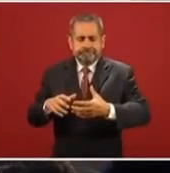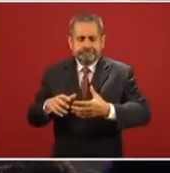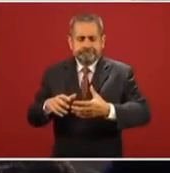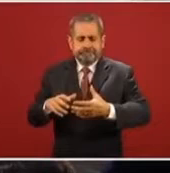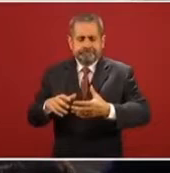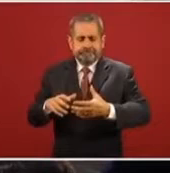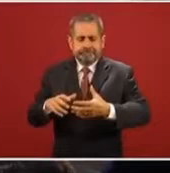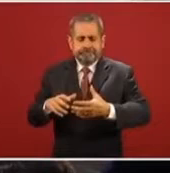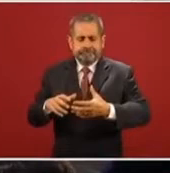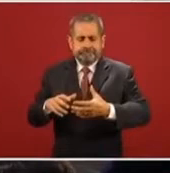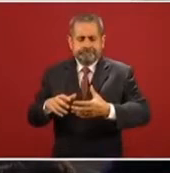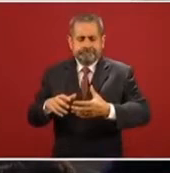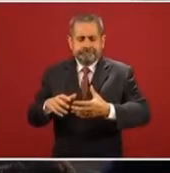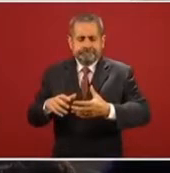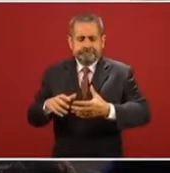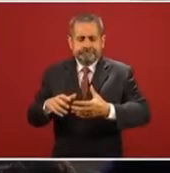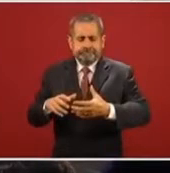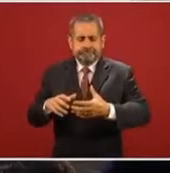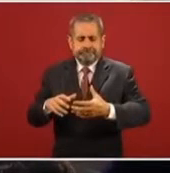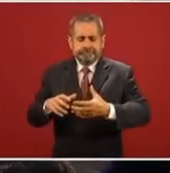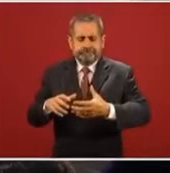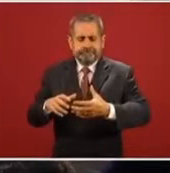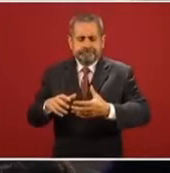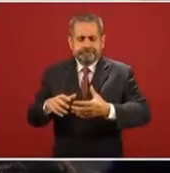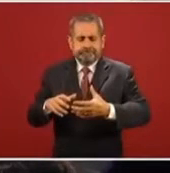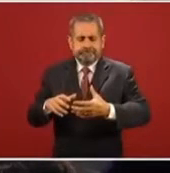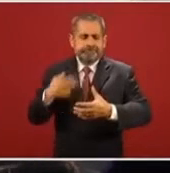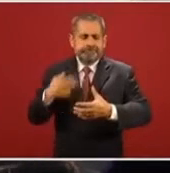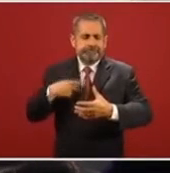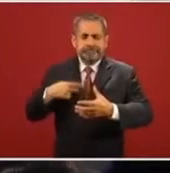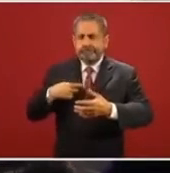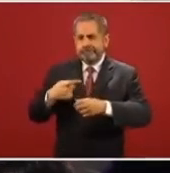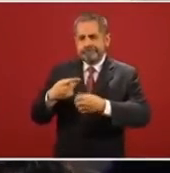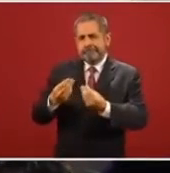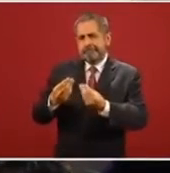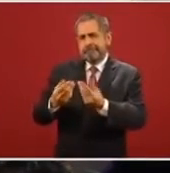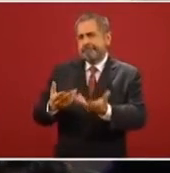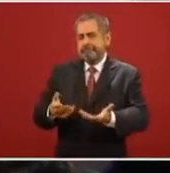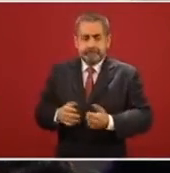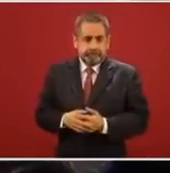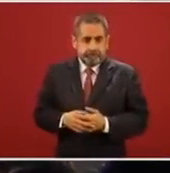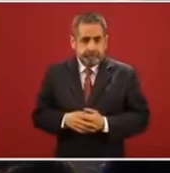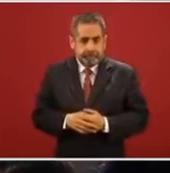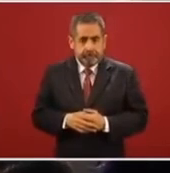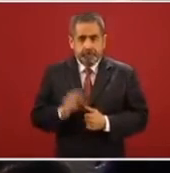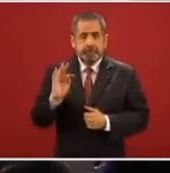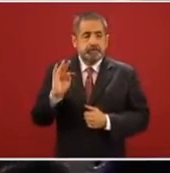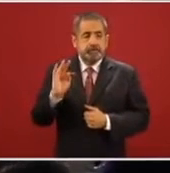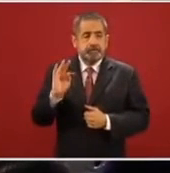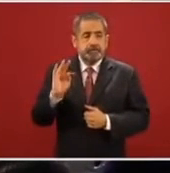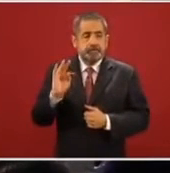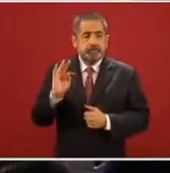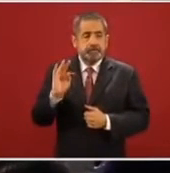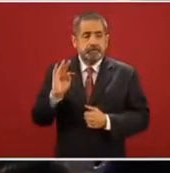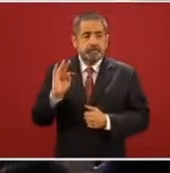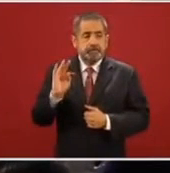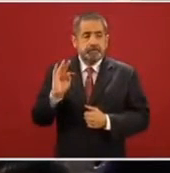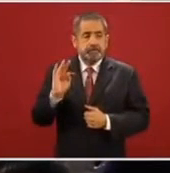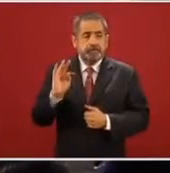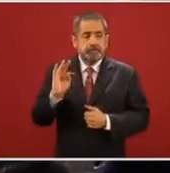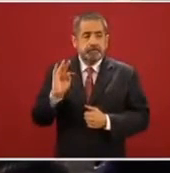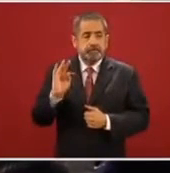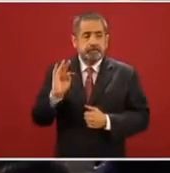is represented by the larger volume of patients, Los que tienen síntomas leves those that